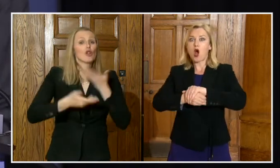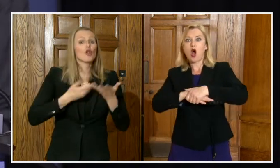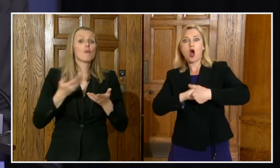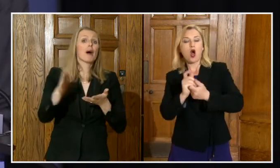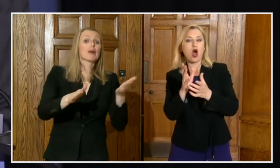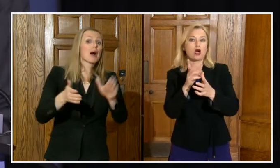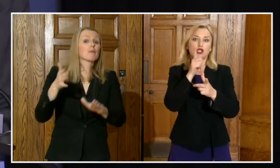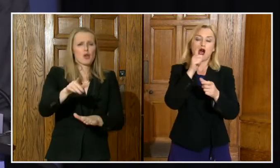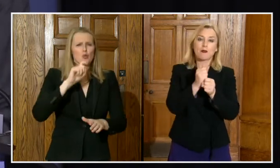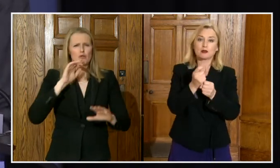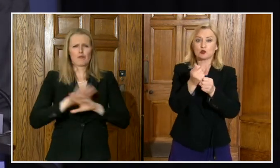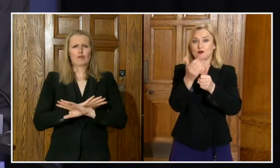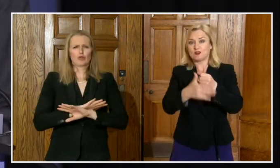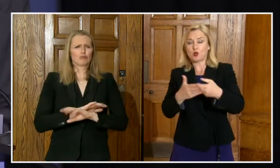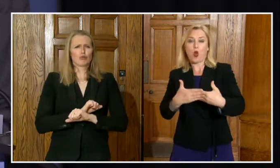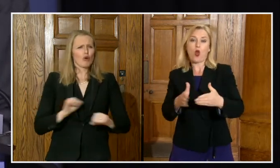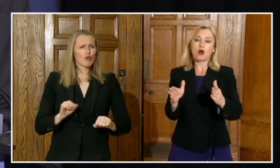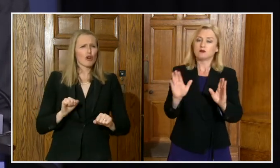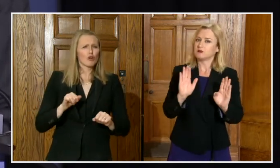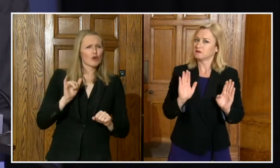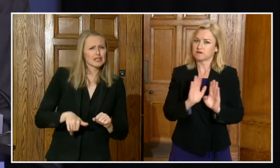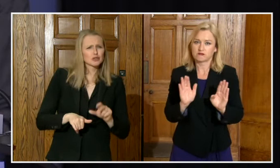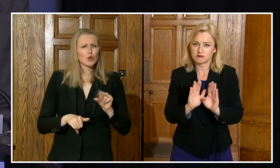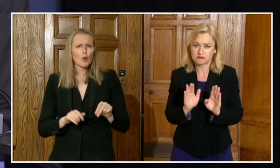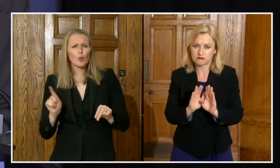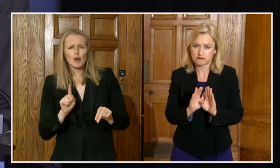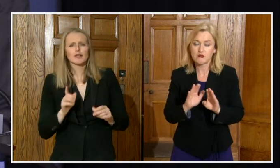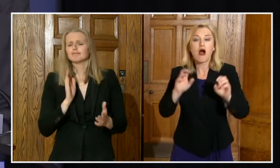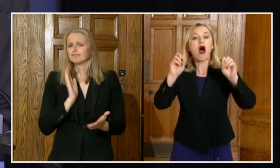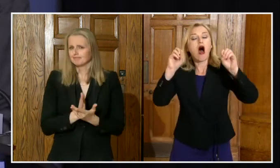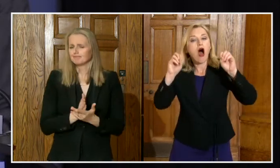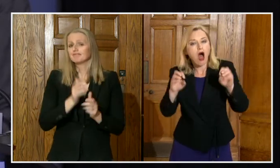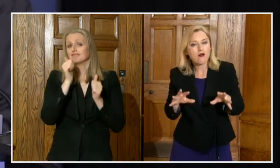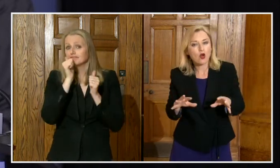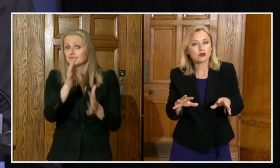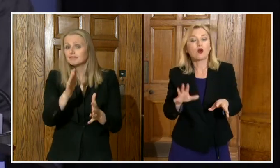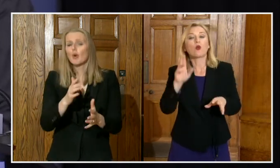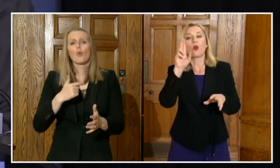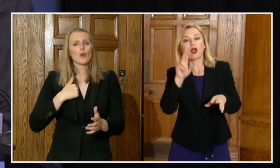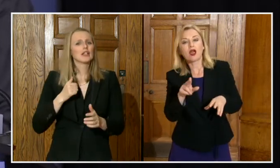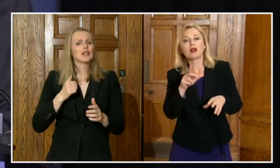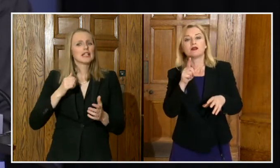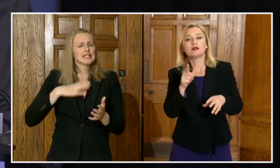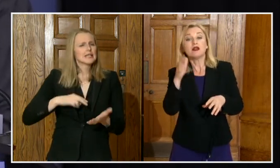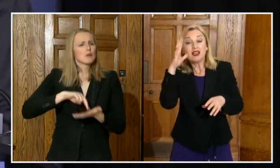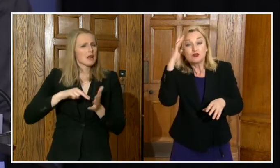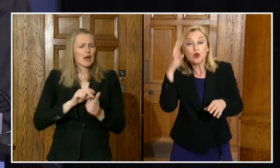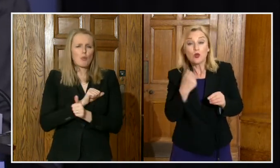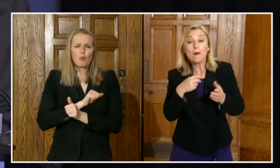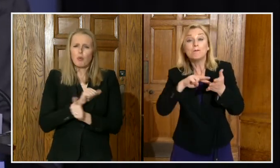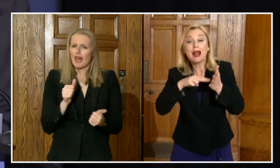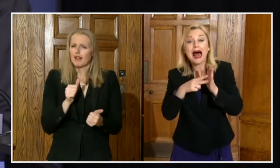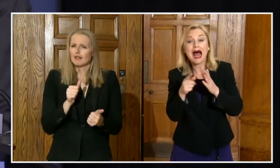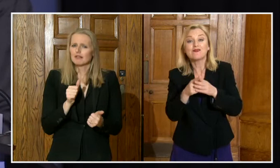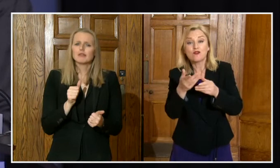the time to indicate that we have work to do in terms of planning our way out of